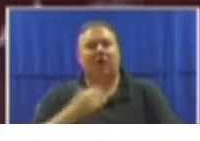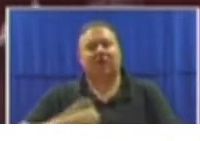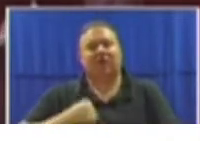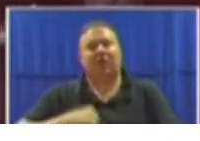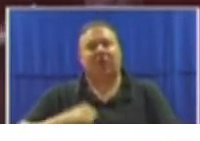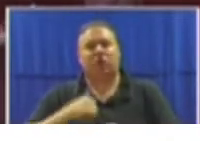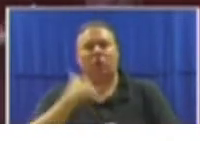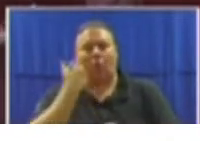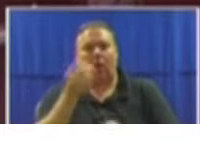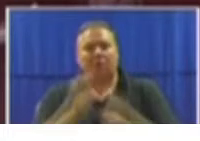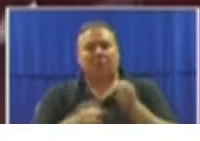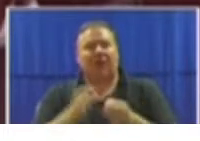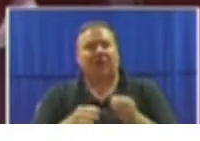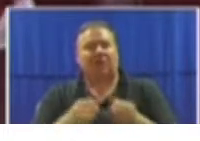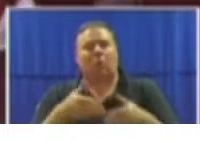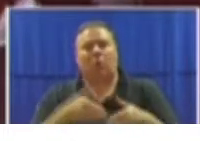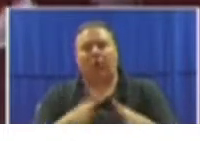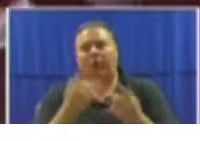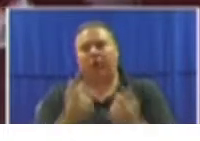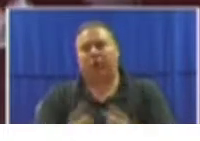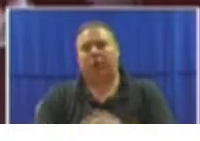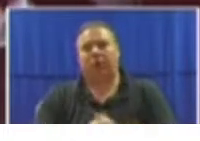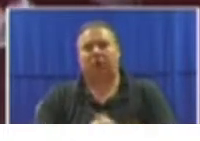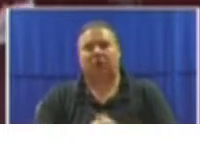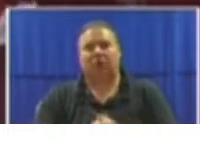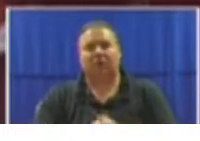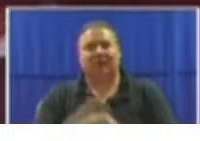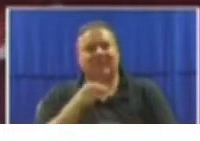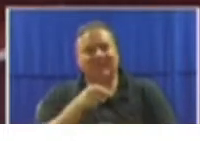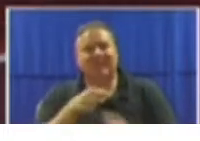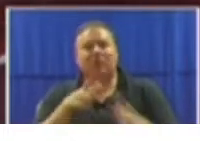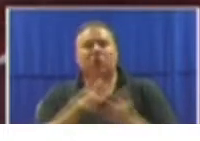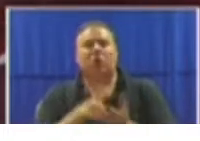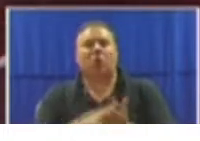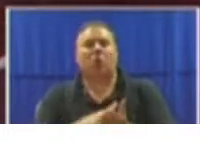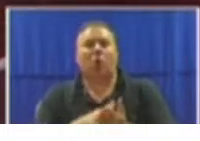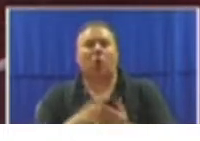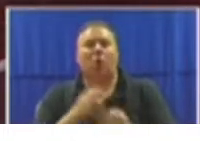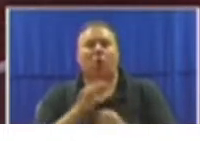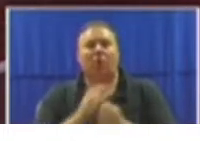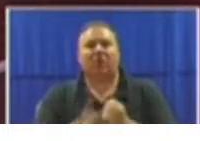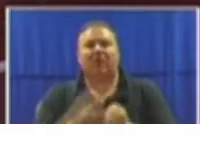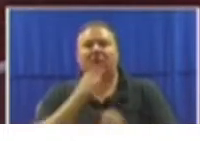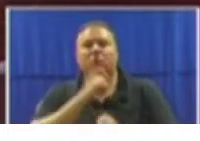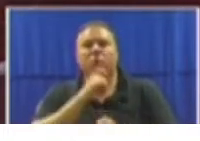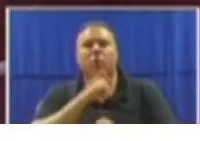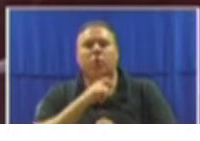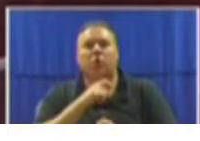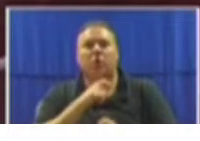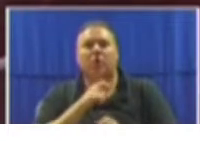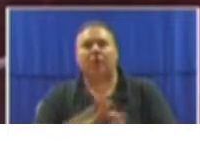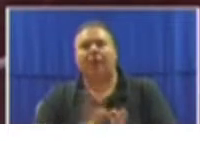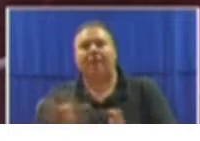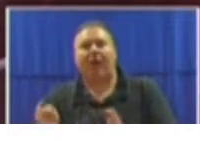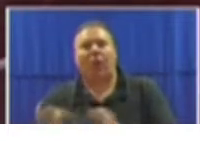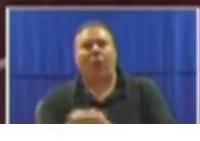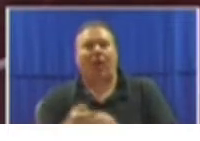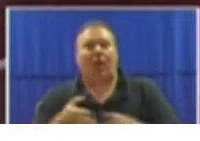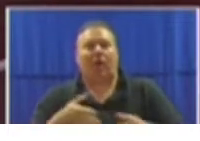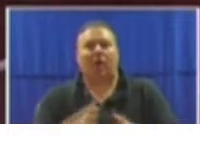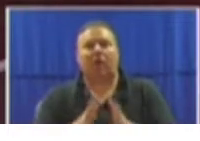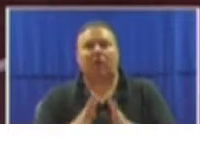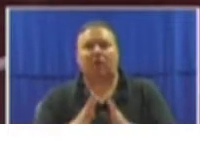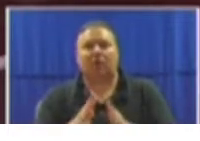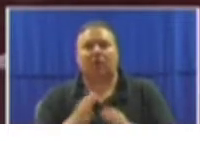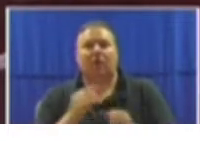narrow political ends. This provision of law must always be protected from being used as a backdoor instrument to attain